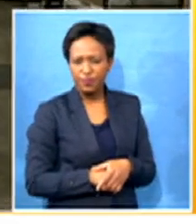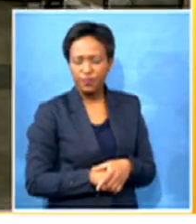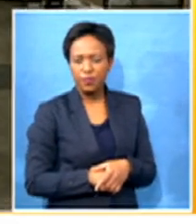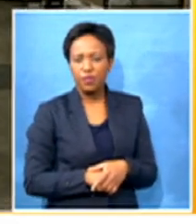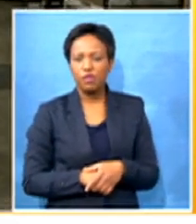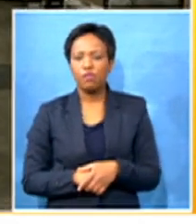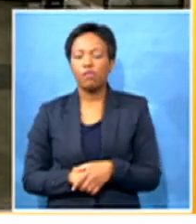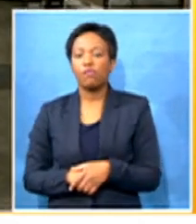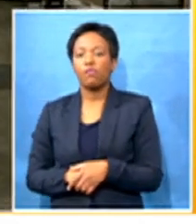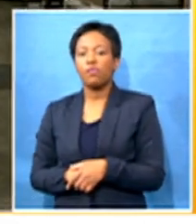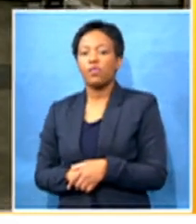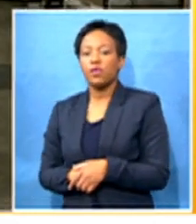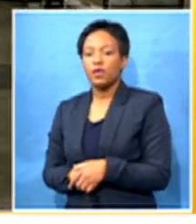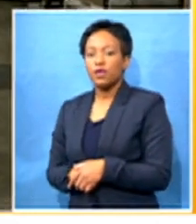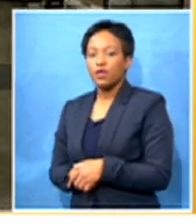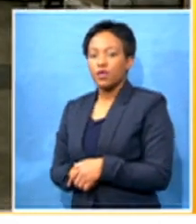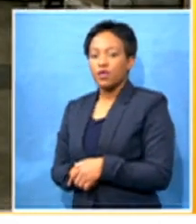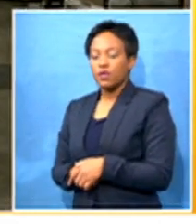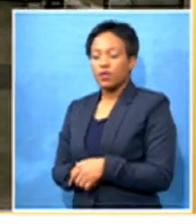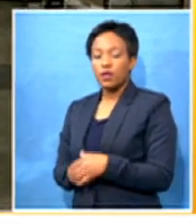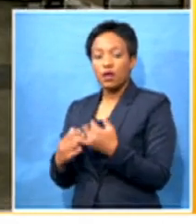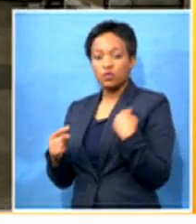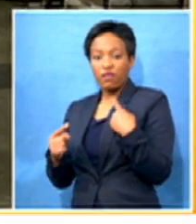As of now, 13 officials have been suspended.